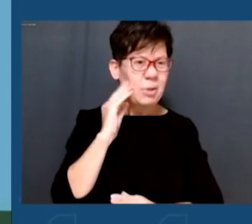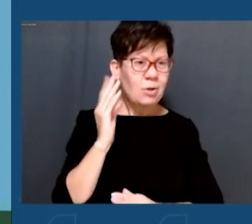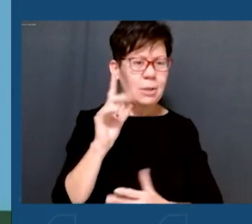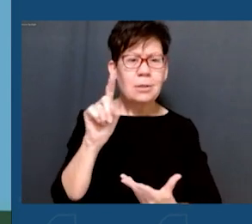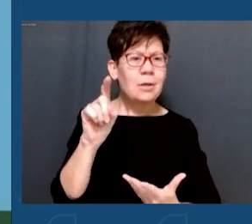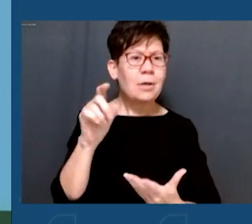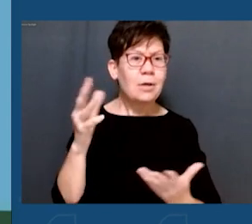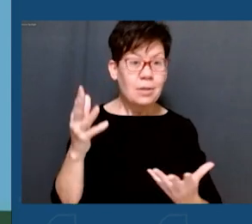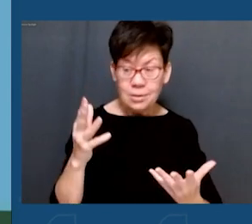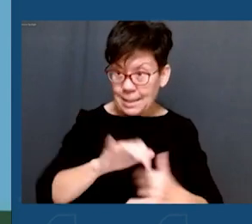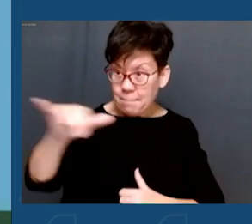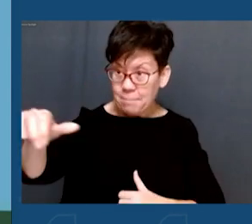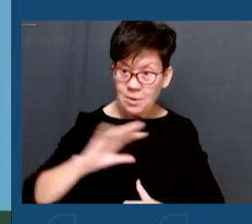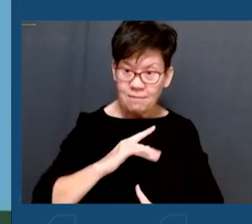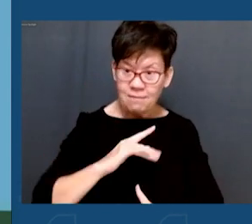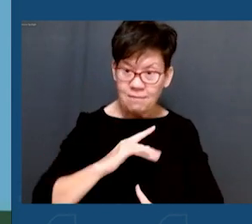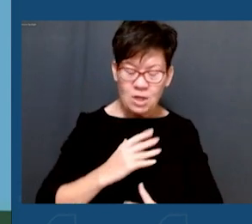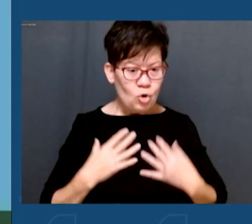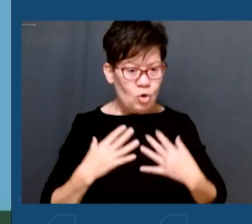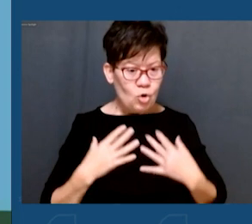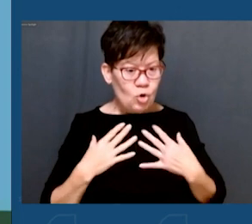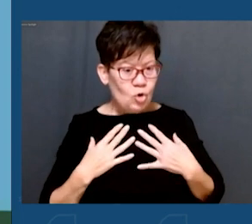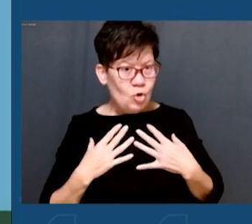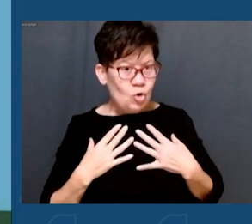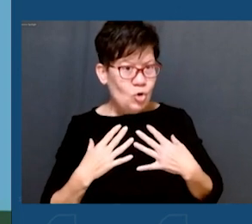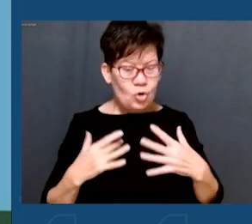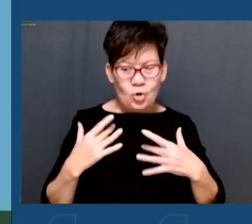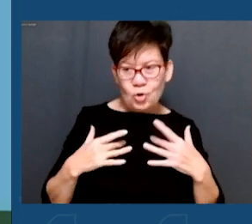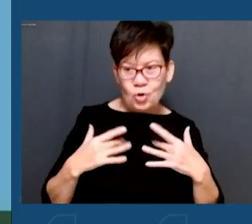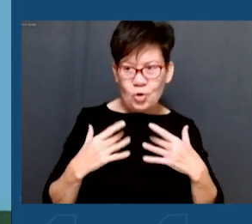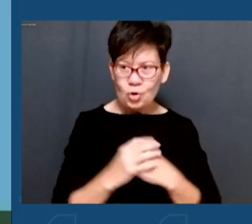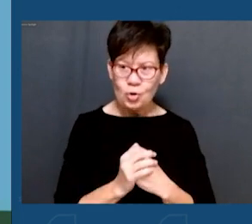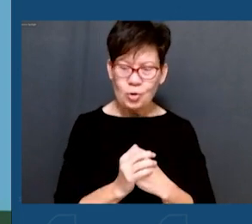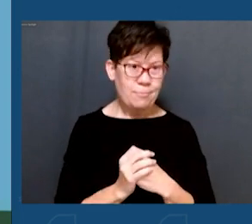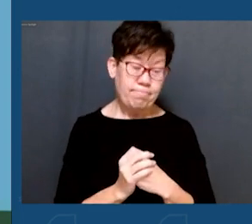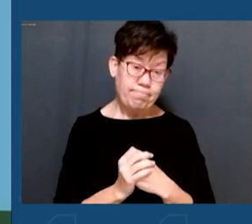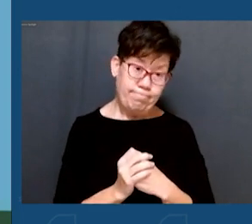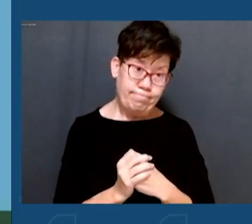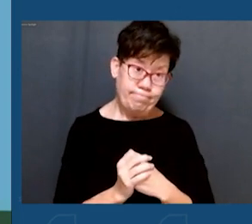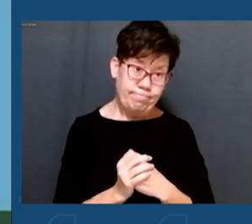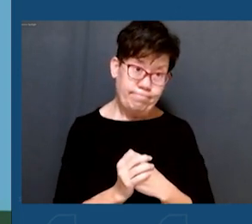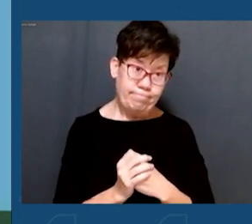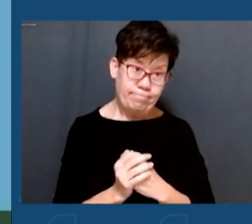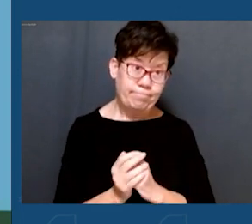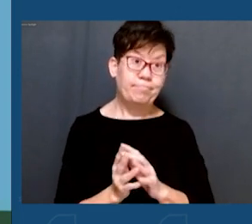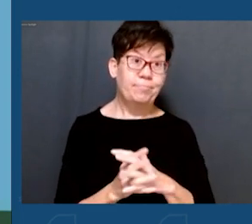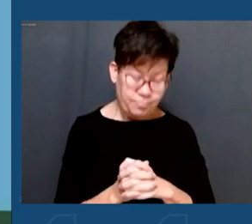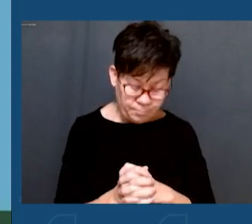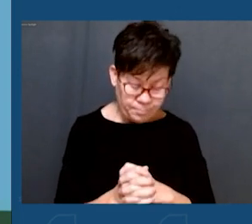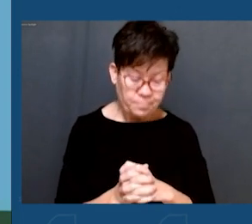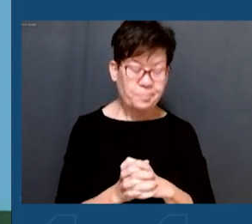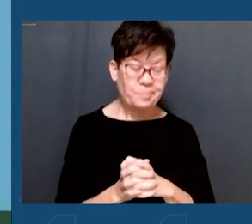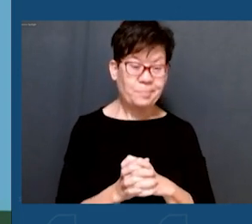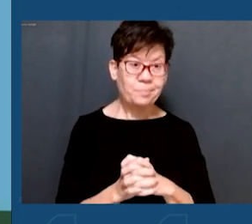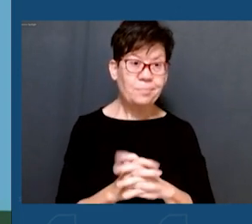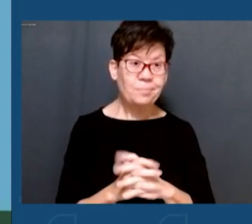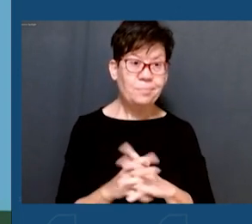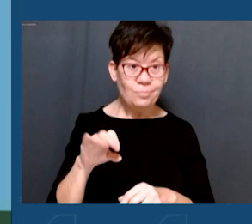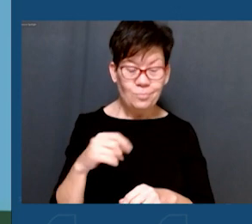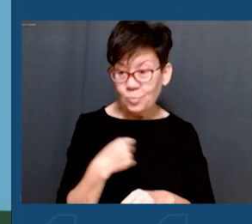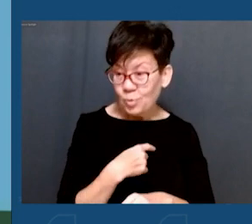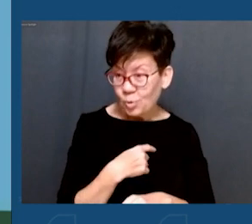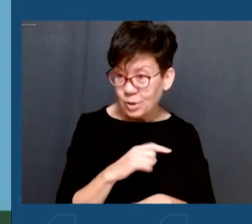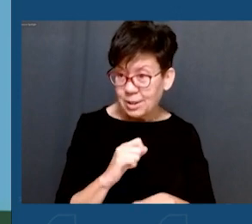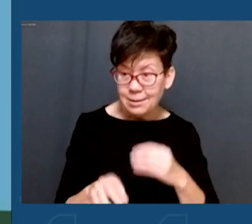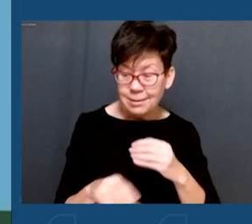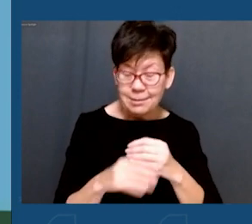awe-inspiring as those majestic falls are? So we can do more.